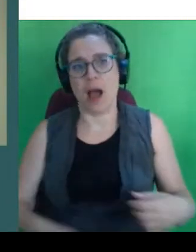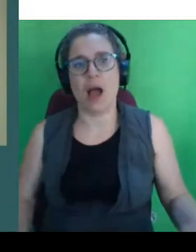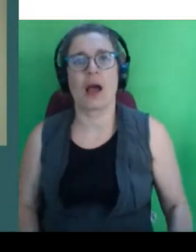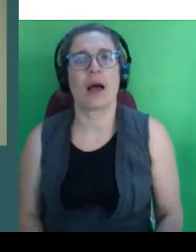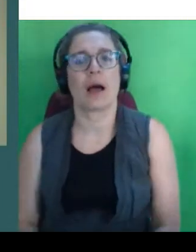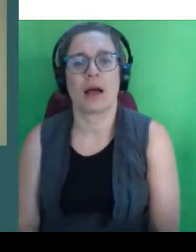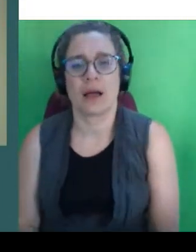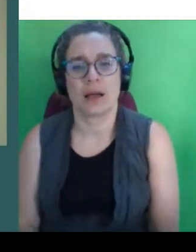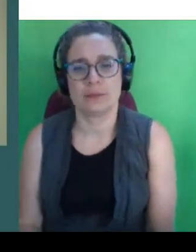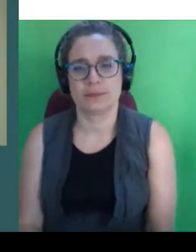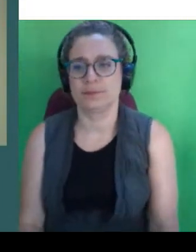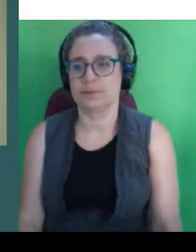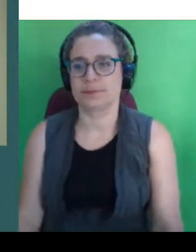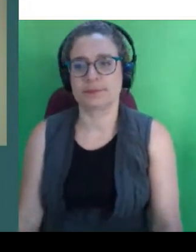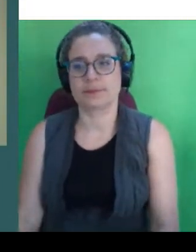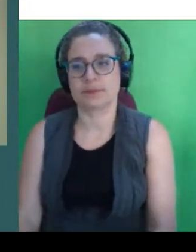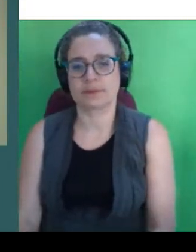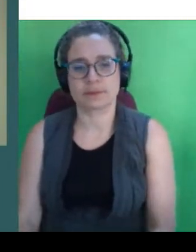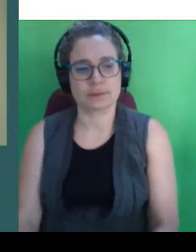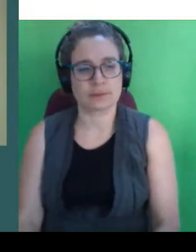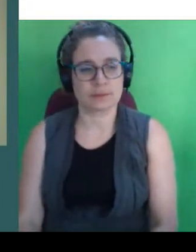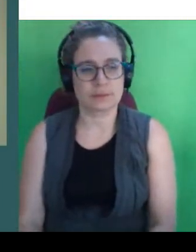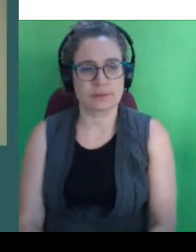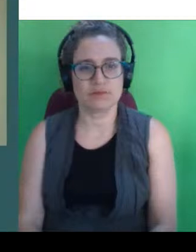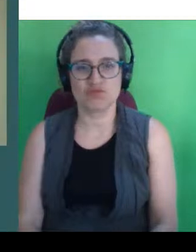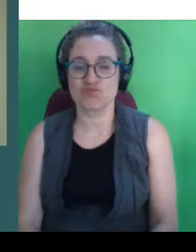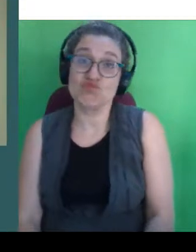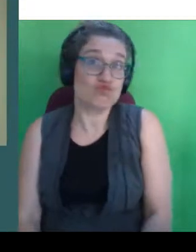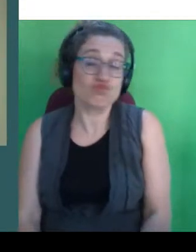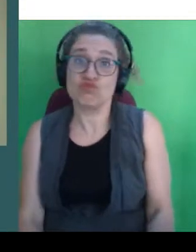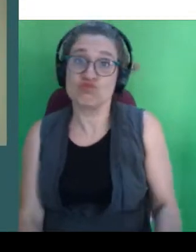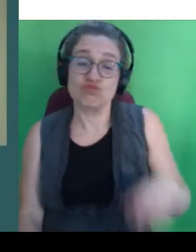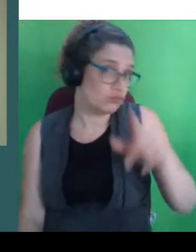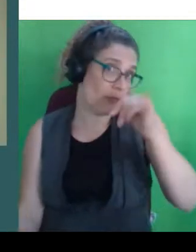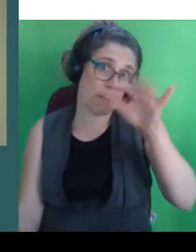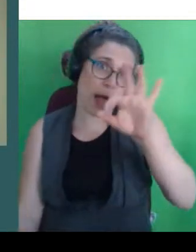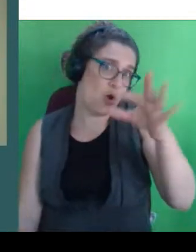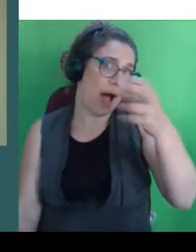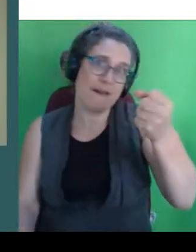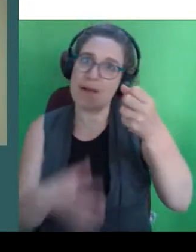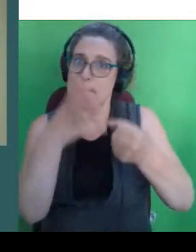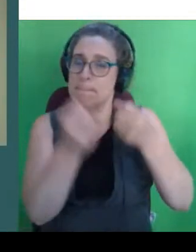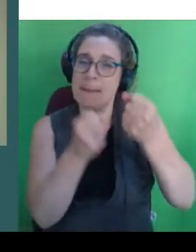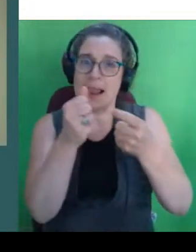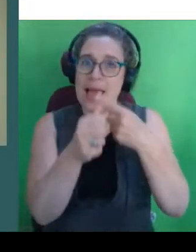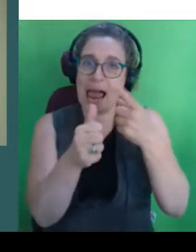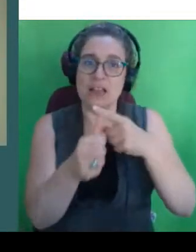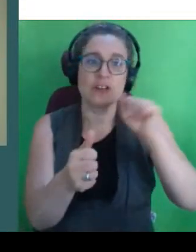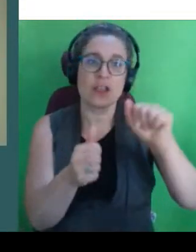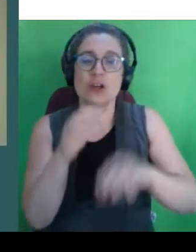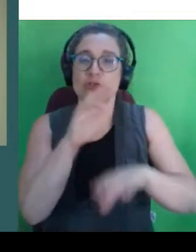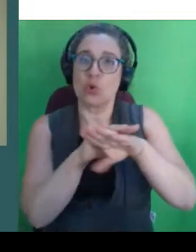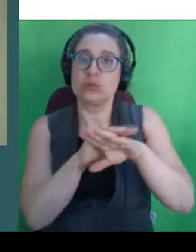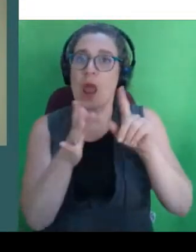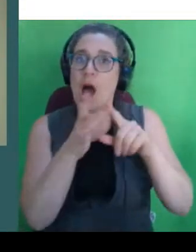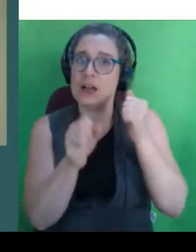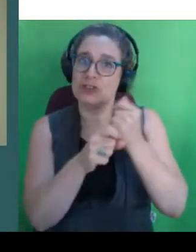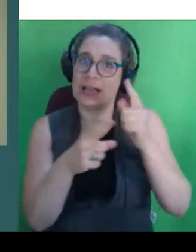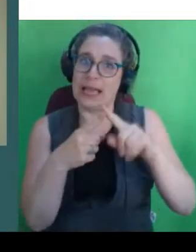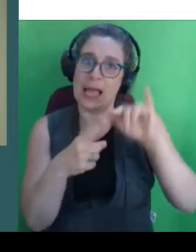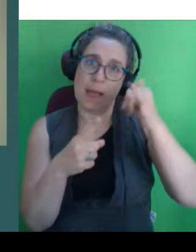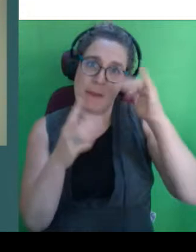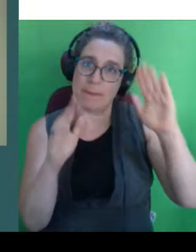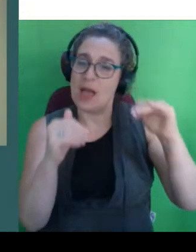So they may not have milk allergy. You know that the total IgE may be very high. That this may be a weak